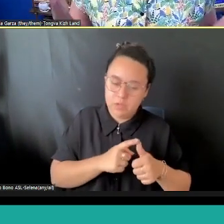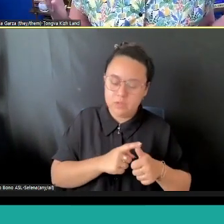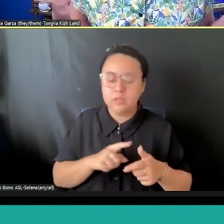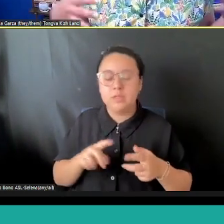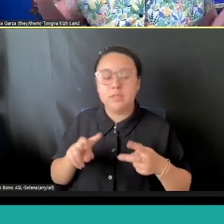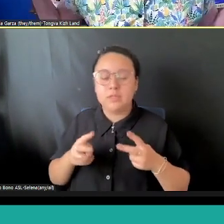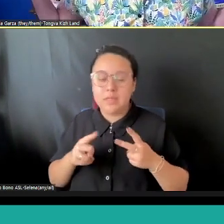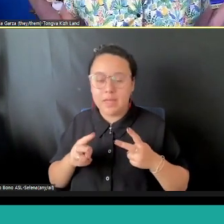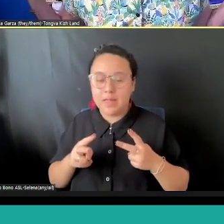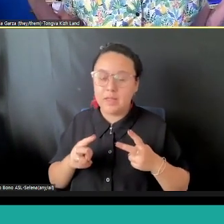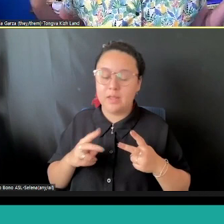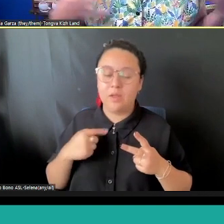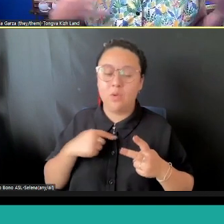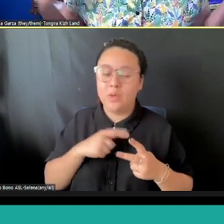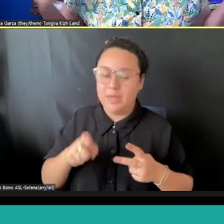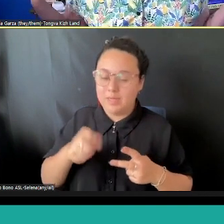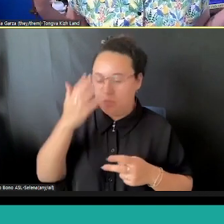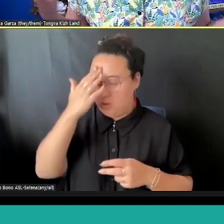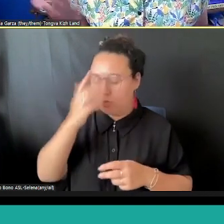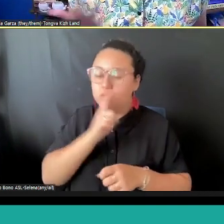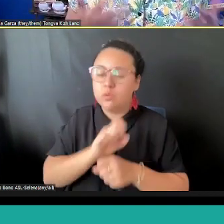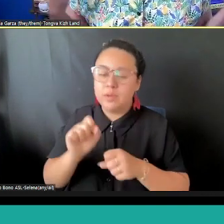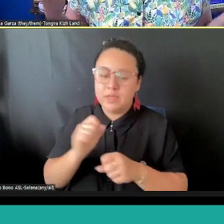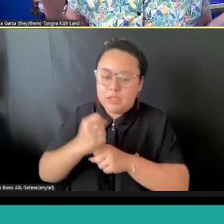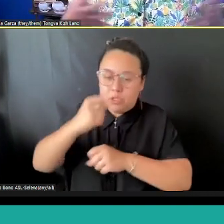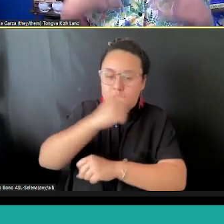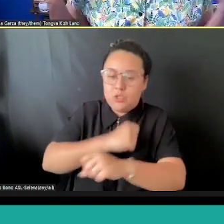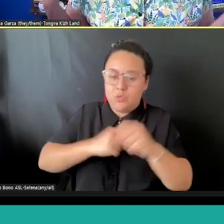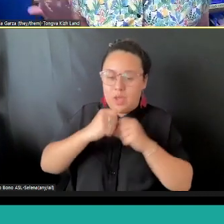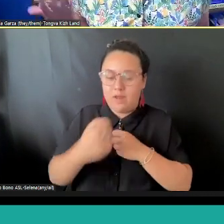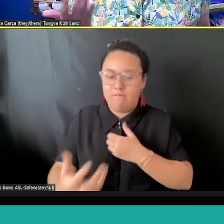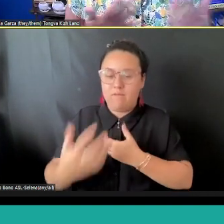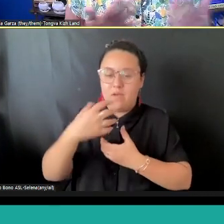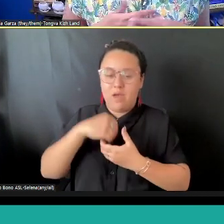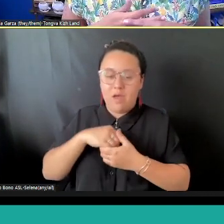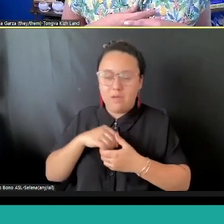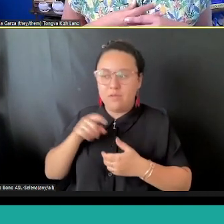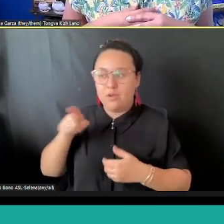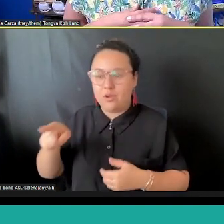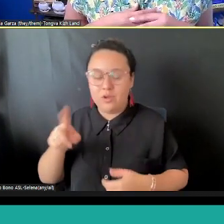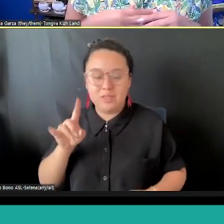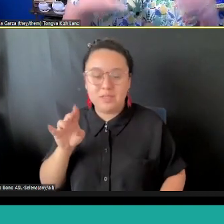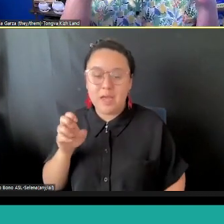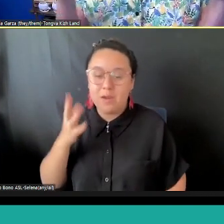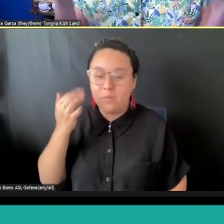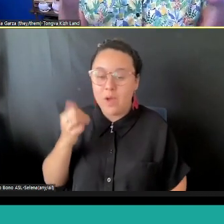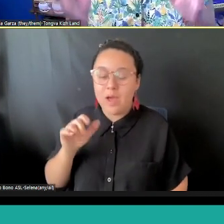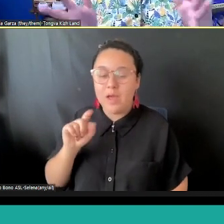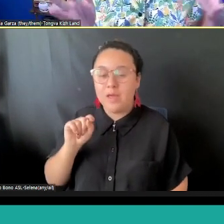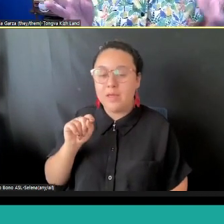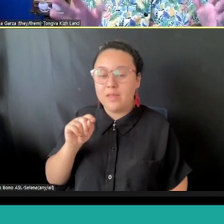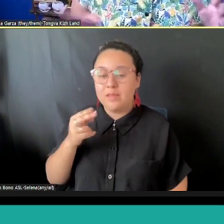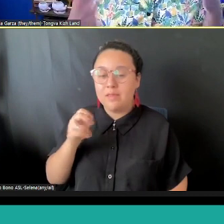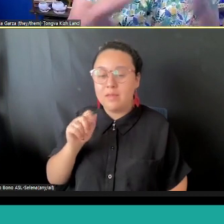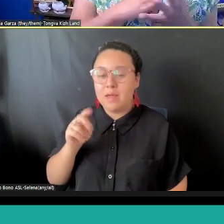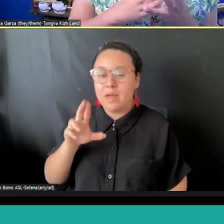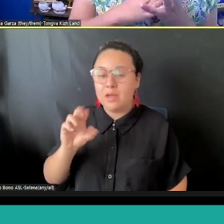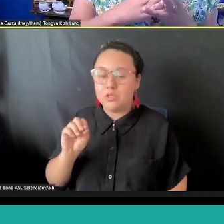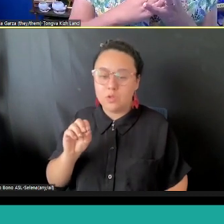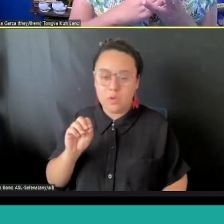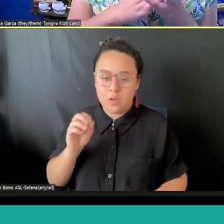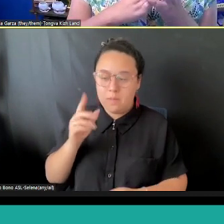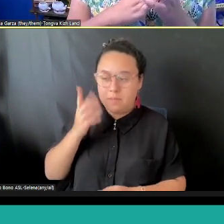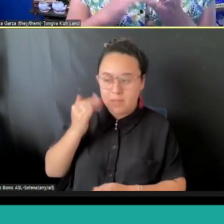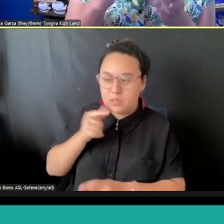obviously Diane had, ingrained in her from the teatro and also just who she is. So I learn by watching, but I also